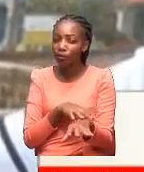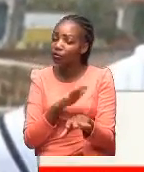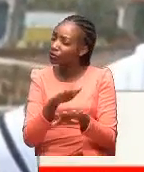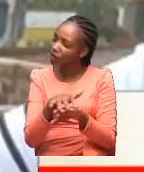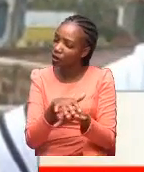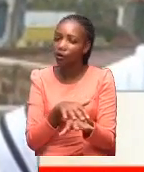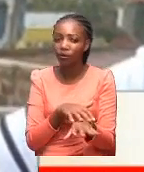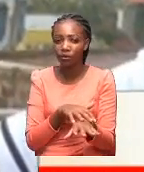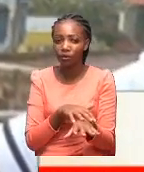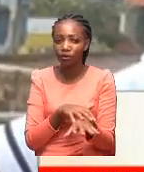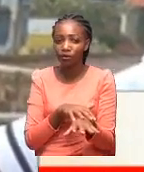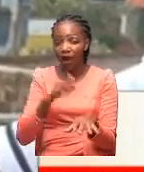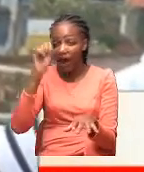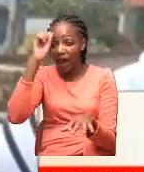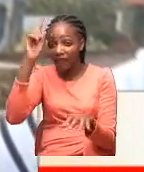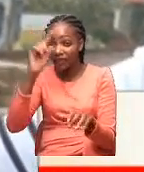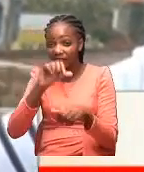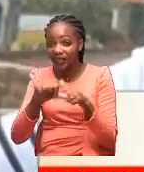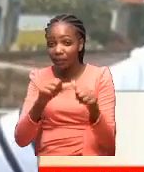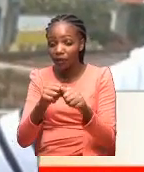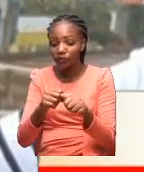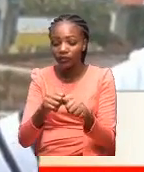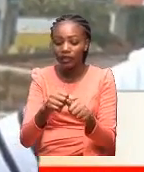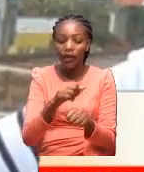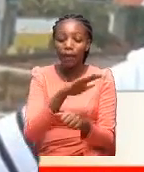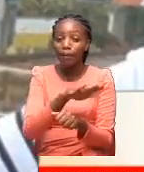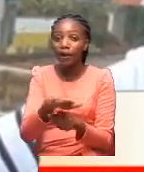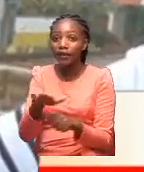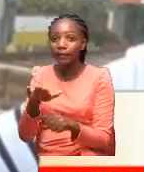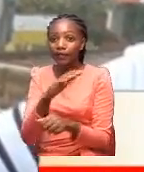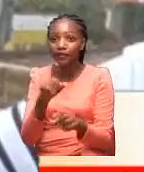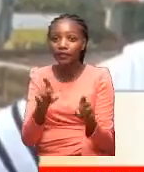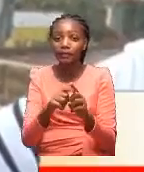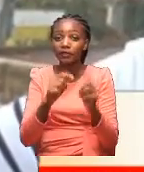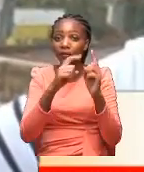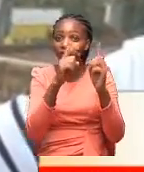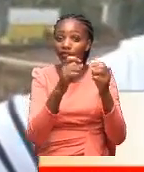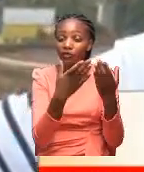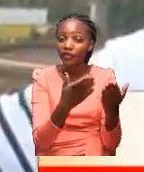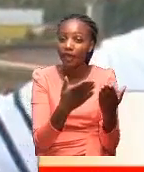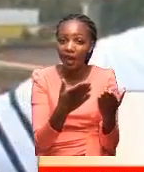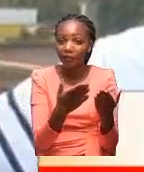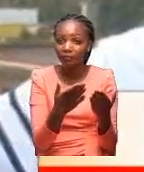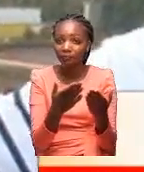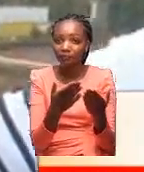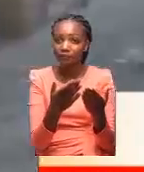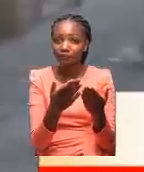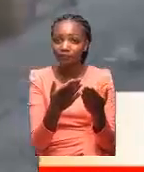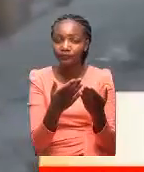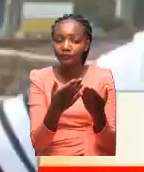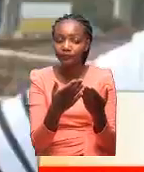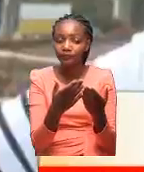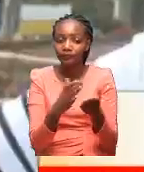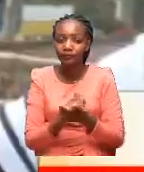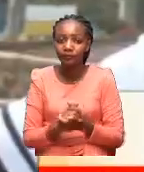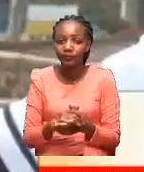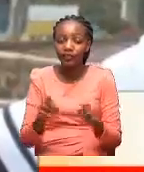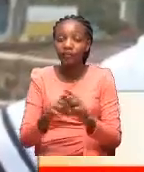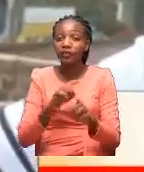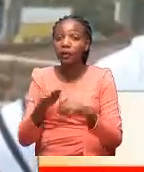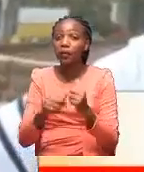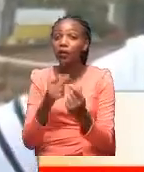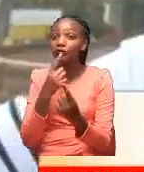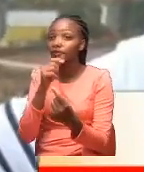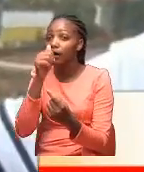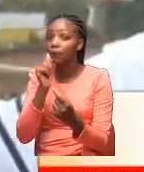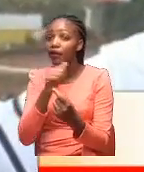How parliament operates. What are the critical issues in parliament? How do you raise a question? How do you pass a private motion? How do you make up a bill? How